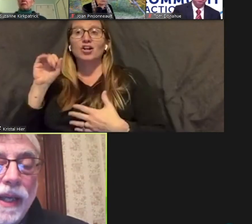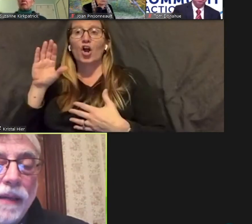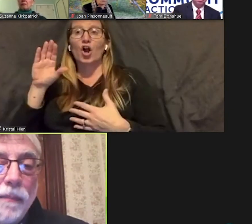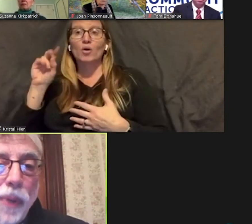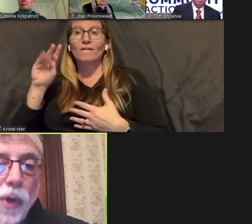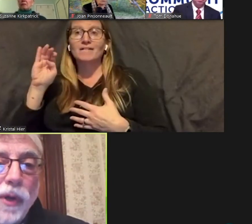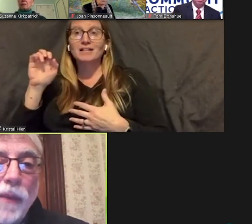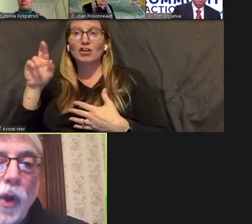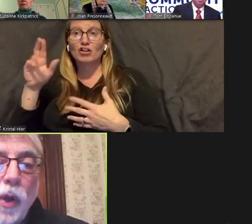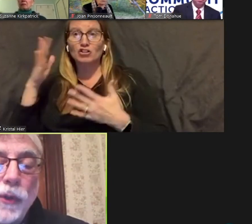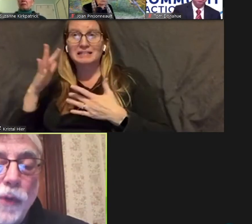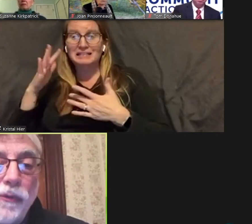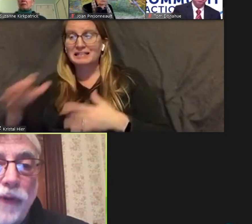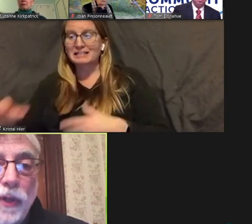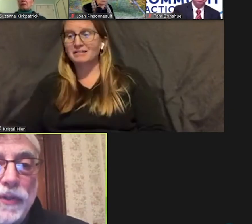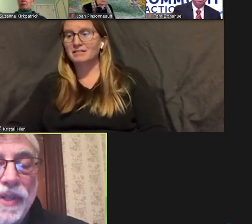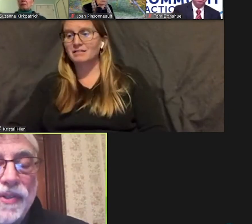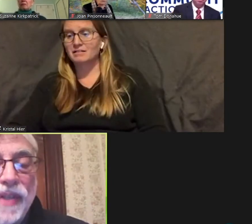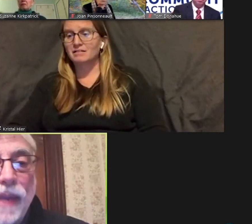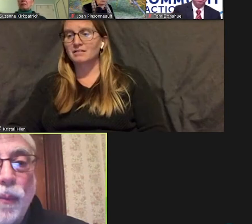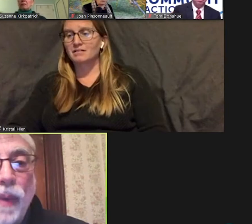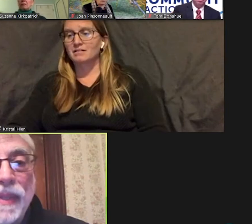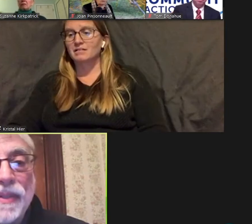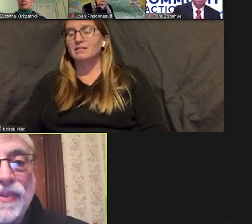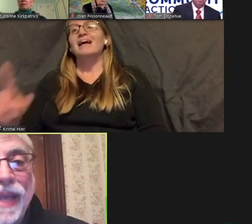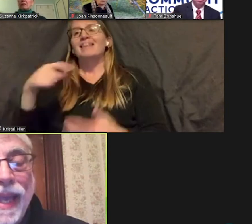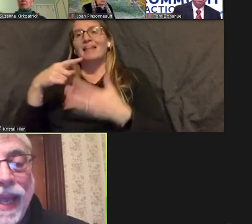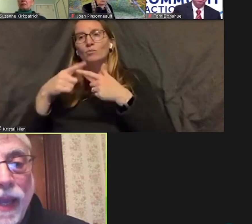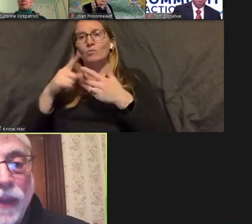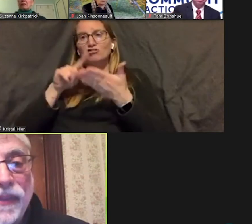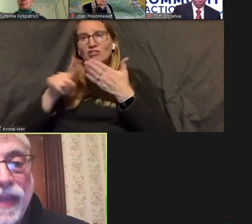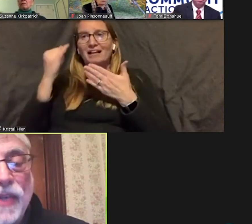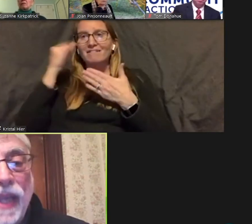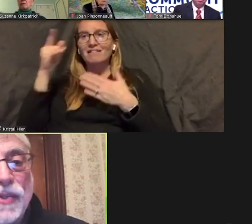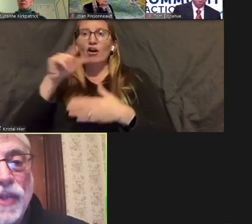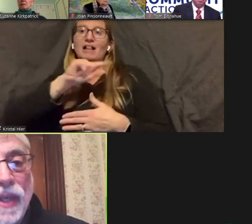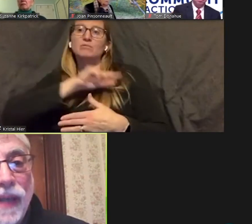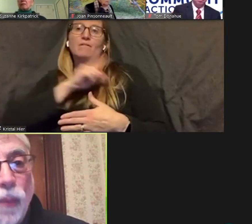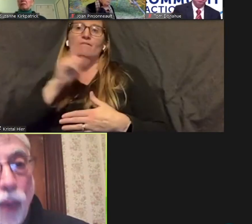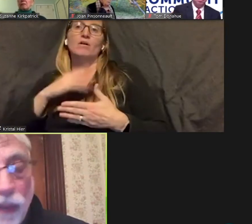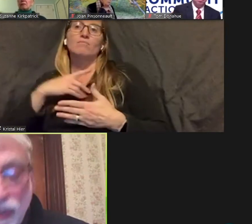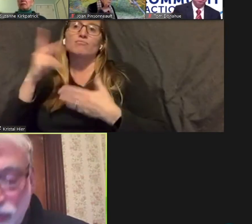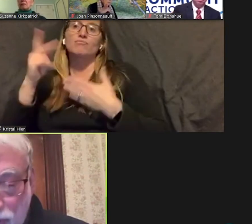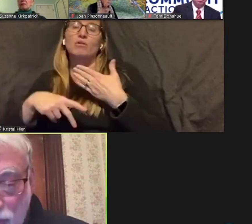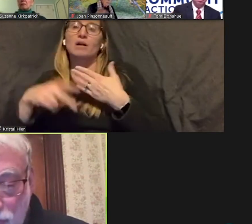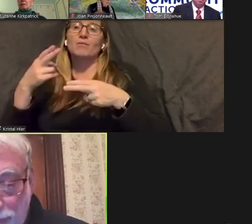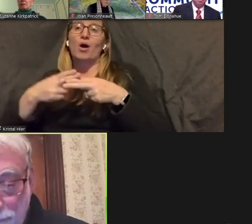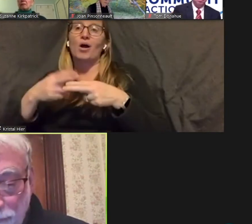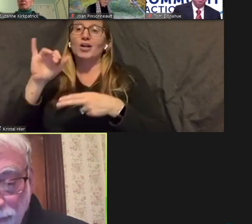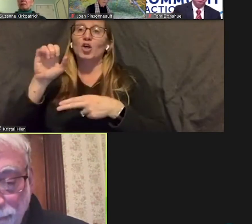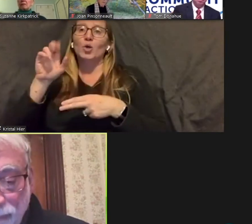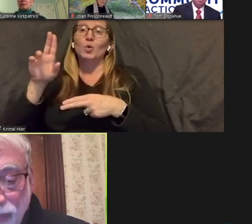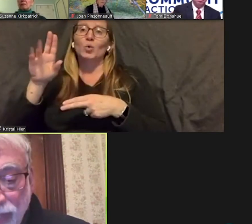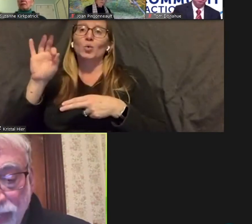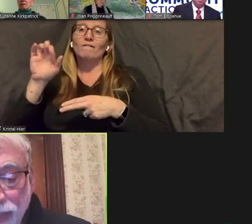our program called You First. It's a women's health, education, and wellness